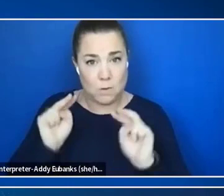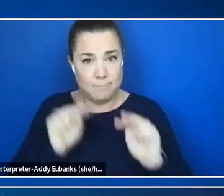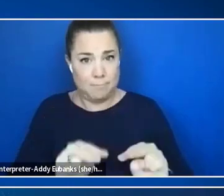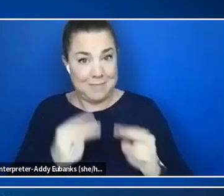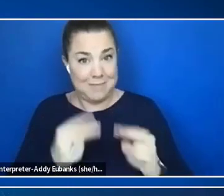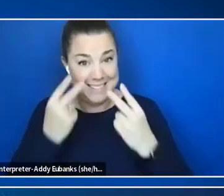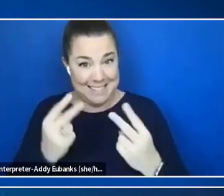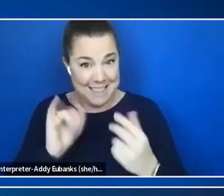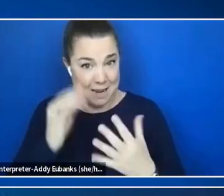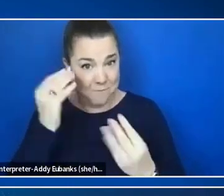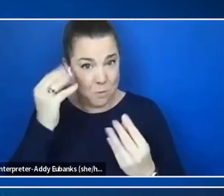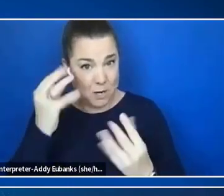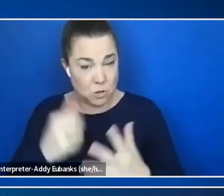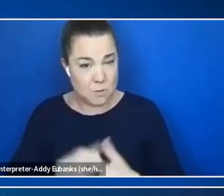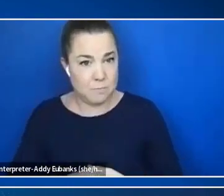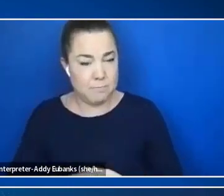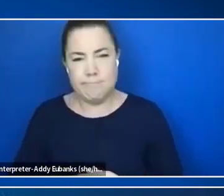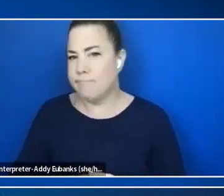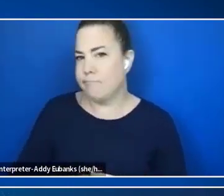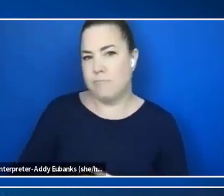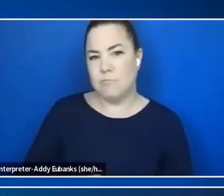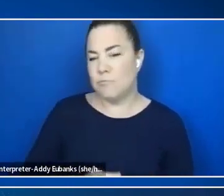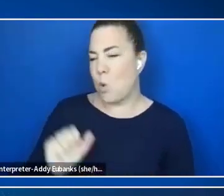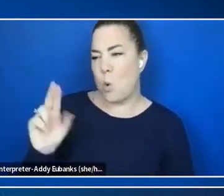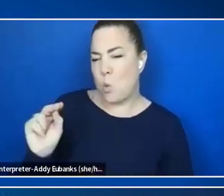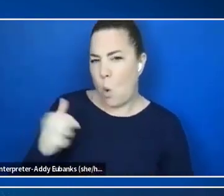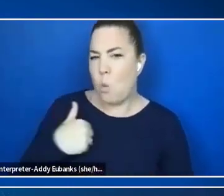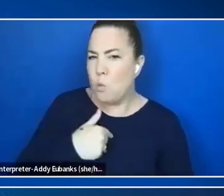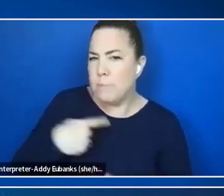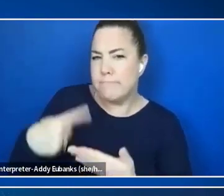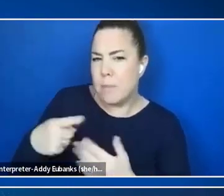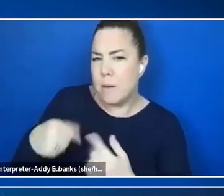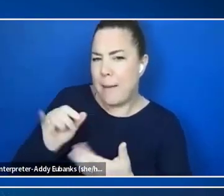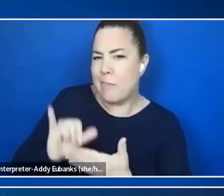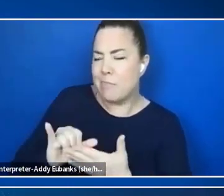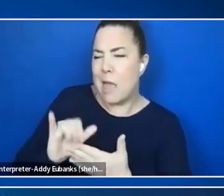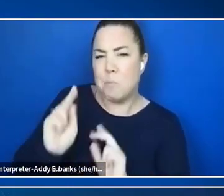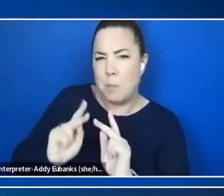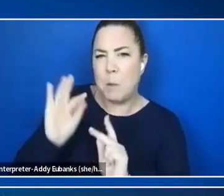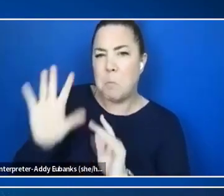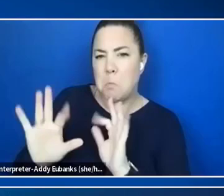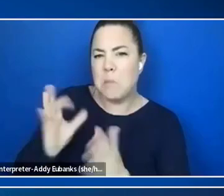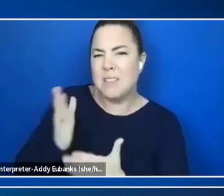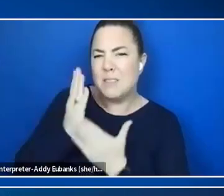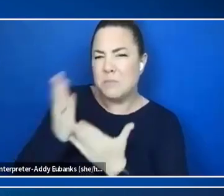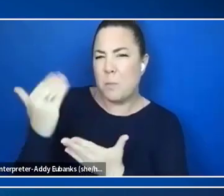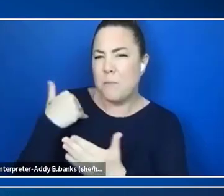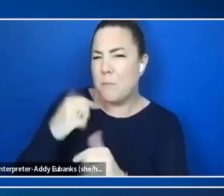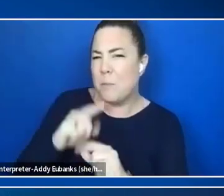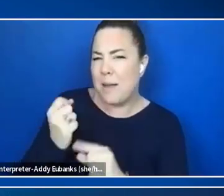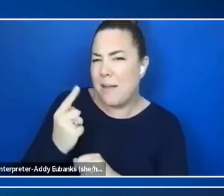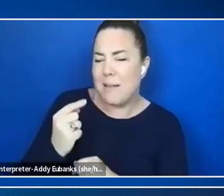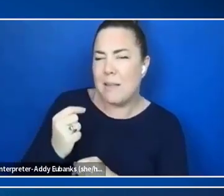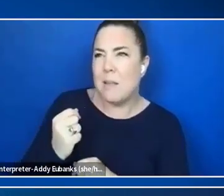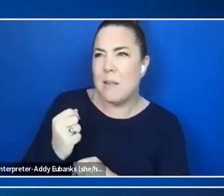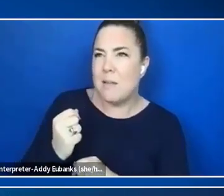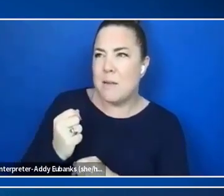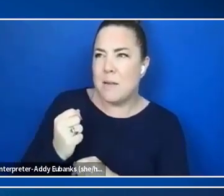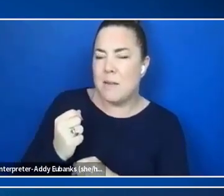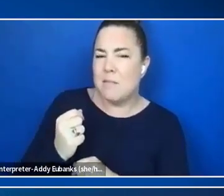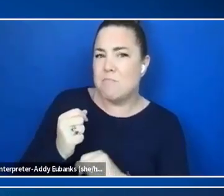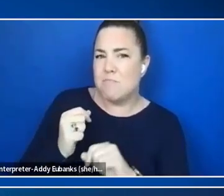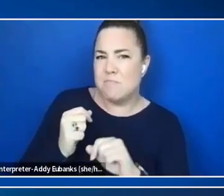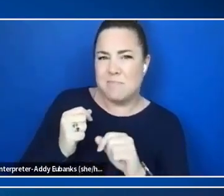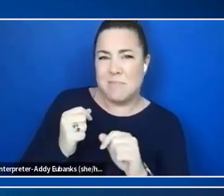So, no, I mean, we've talked about doing that because that suggestion has come in before, and technically it's feasible but